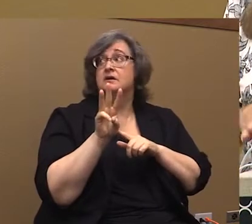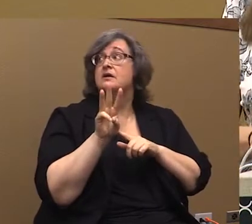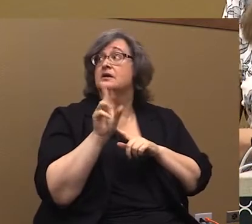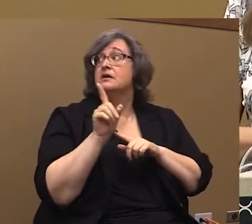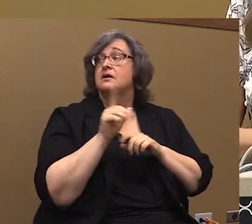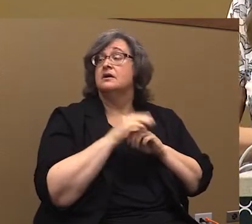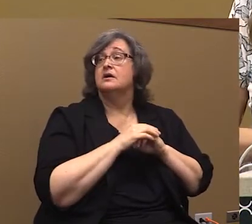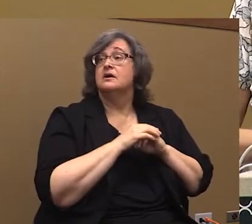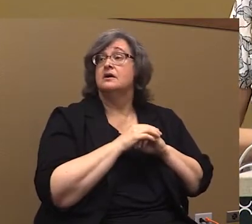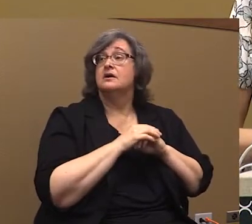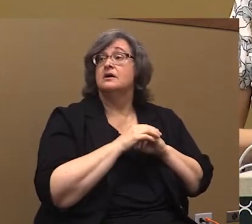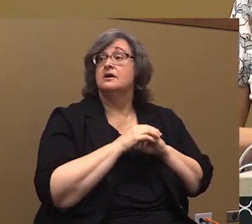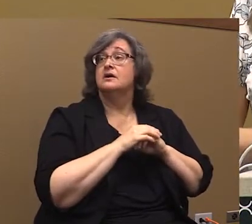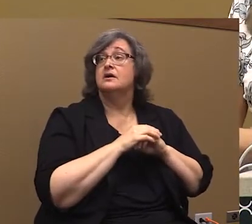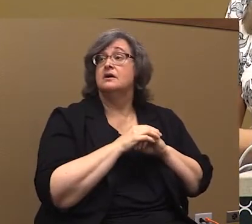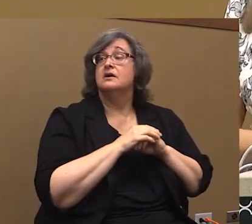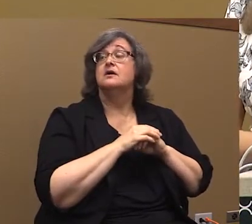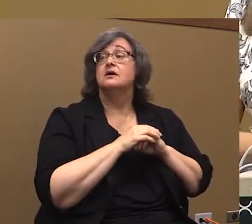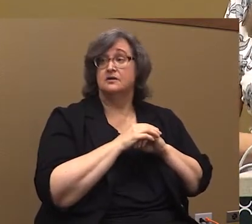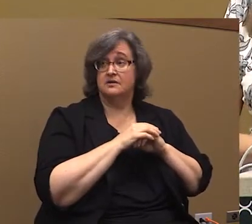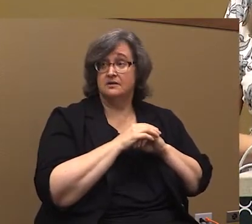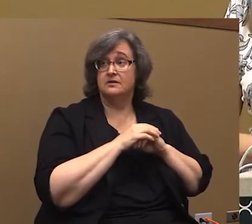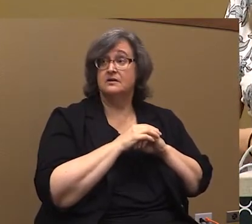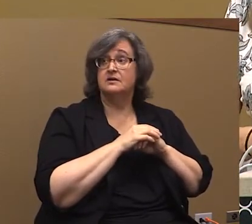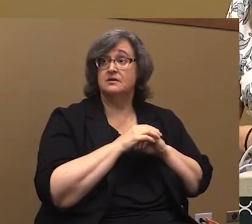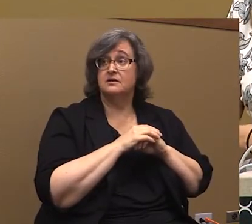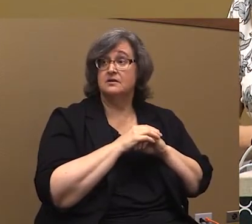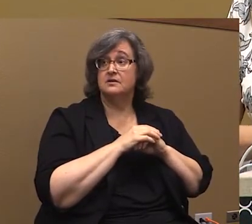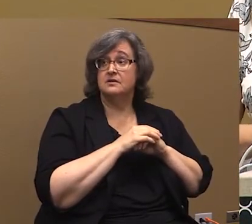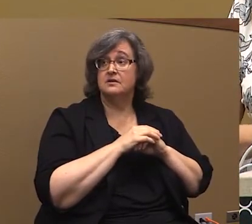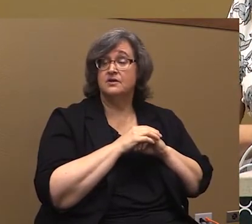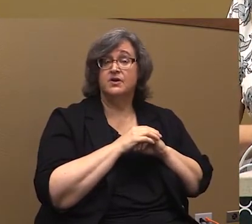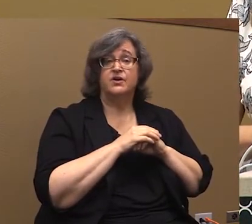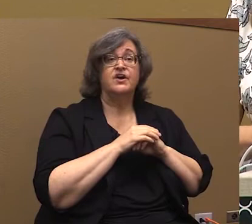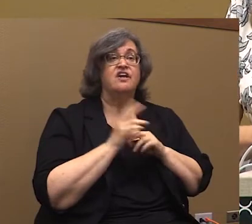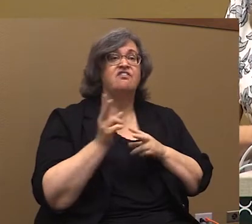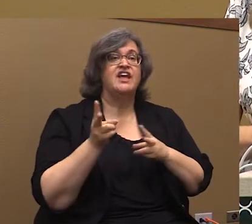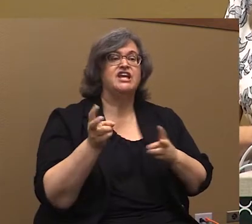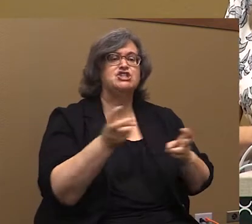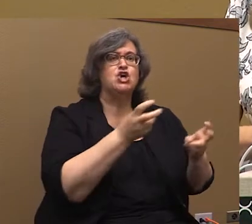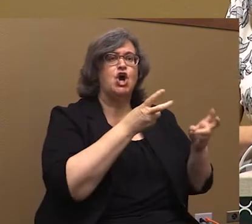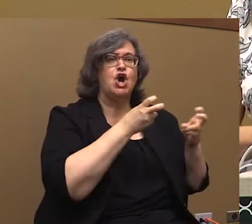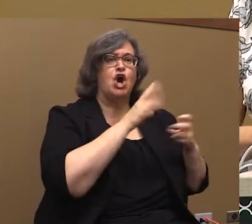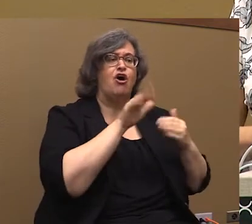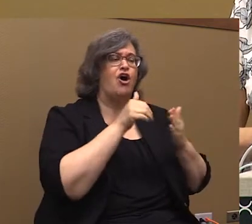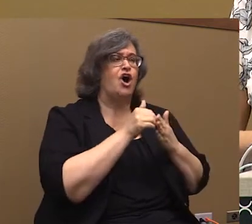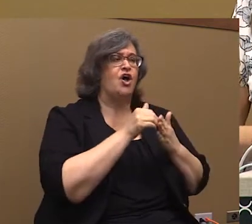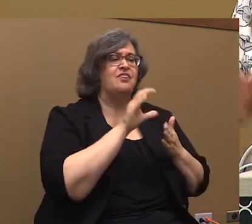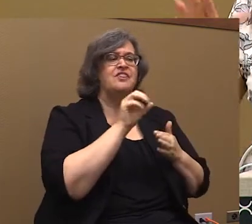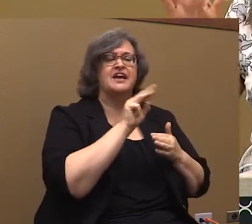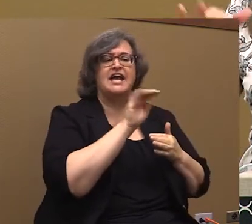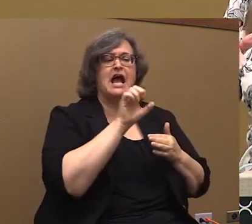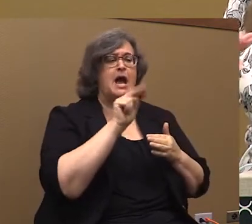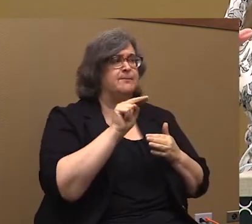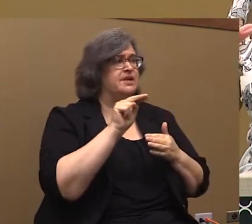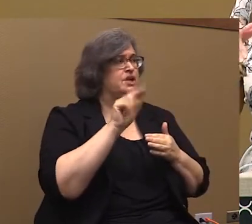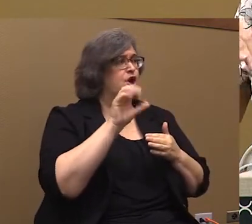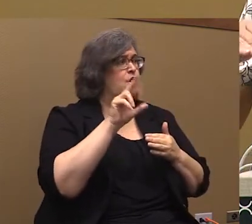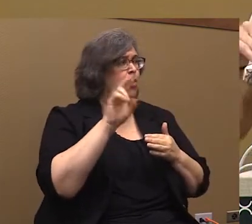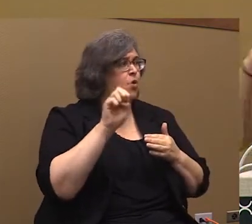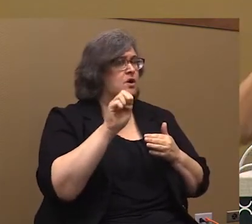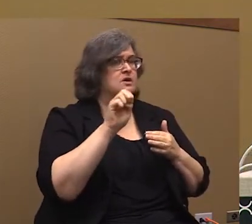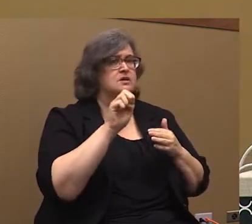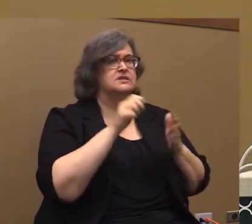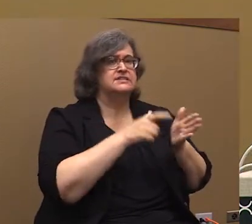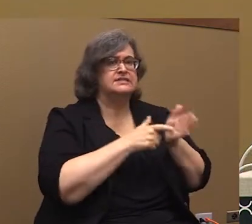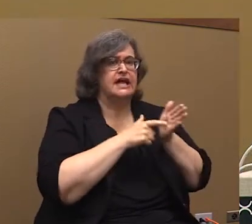more information. But it is a website where they took all